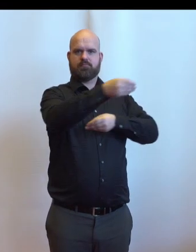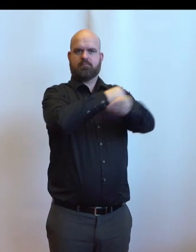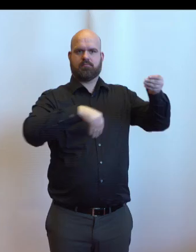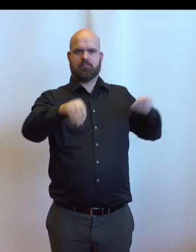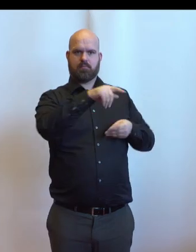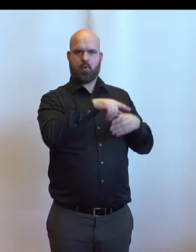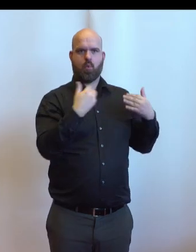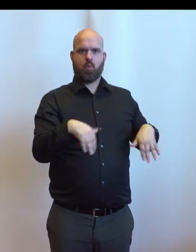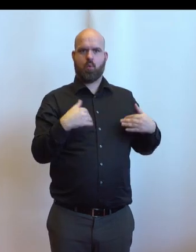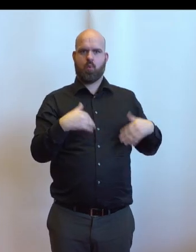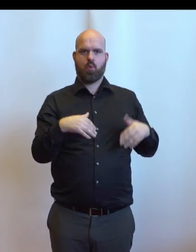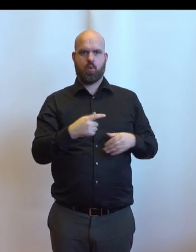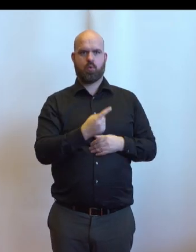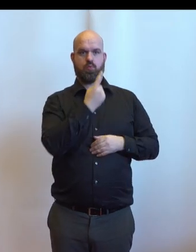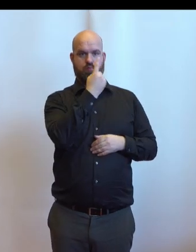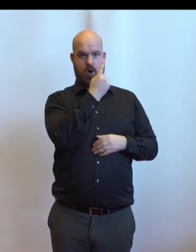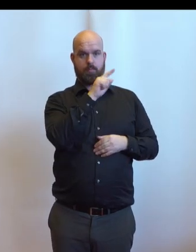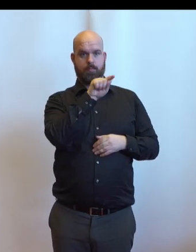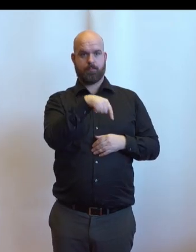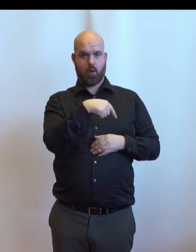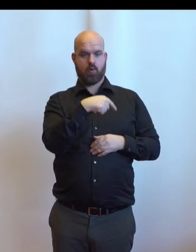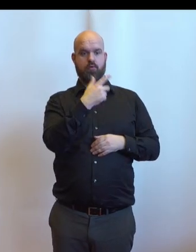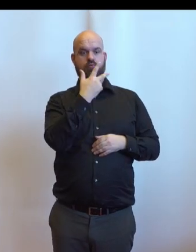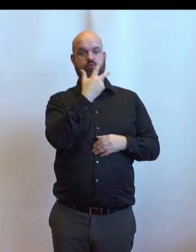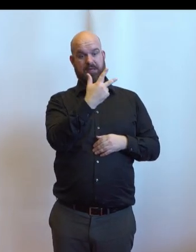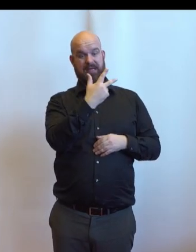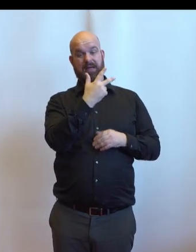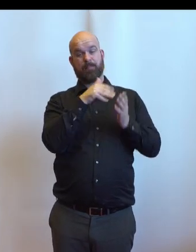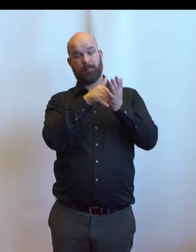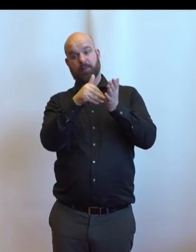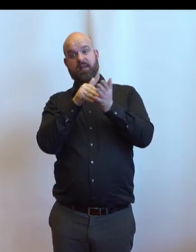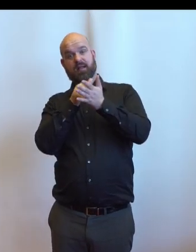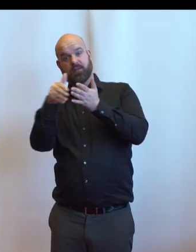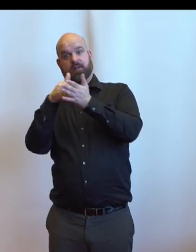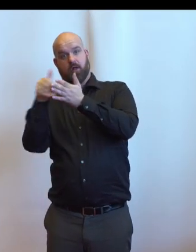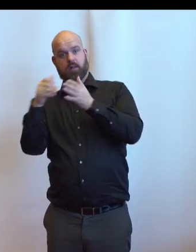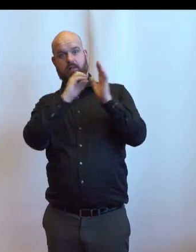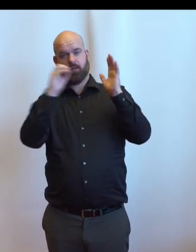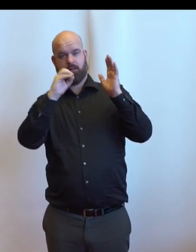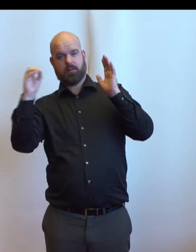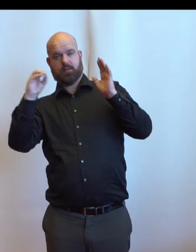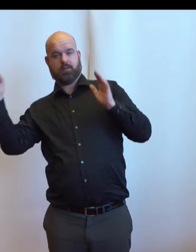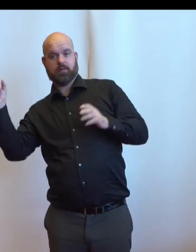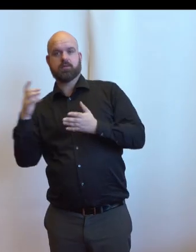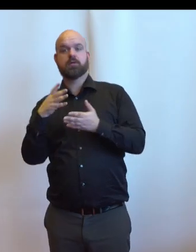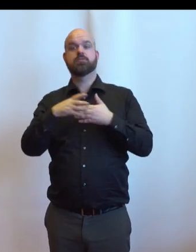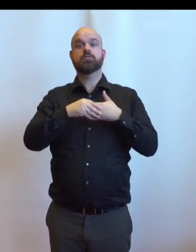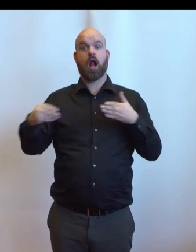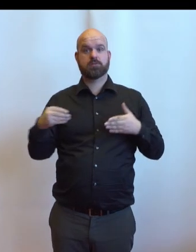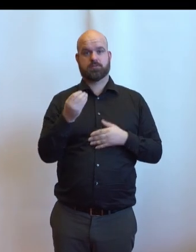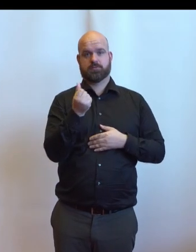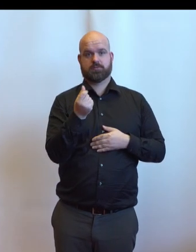that's worth pursuing. Next slide, please. So how do we approach it? Next slide.